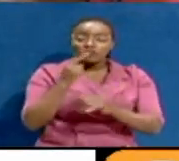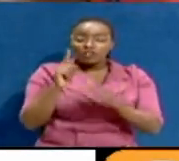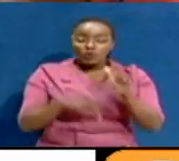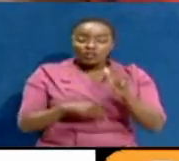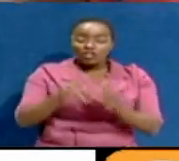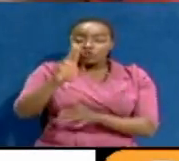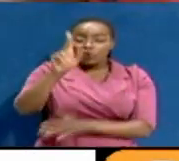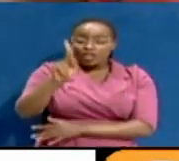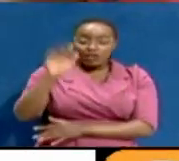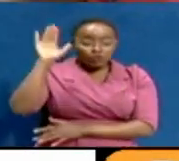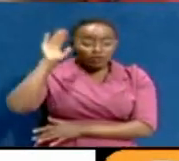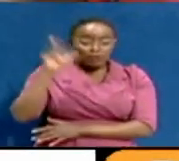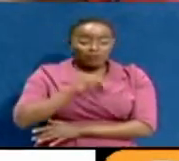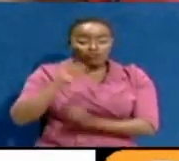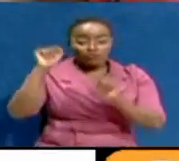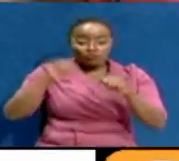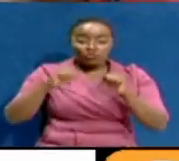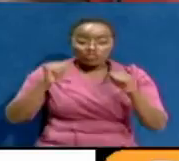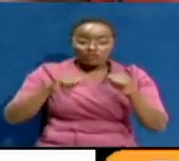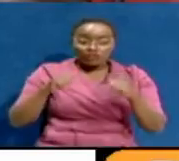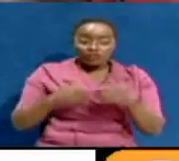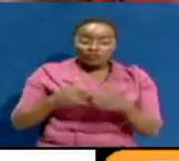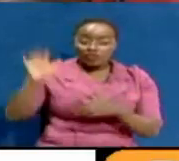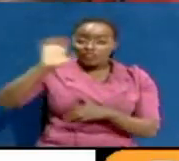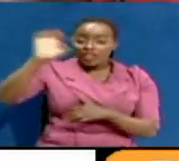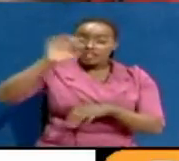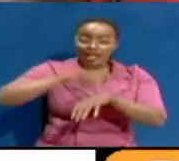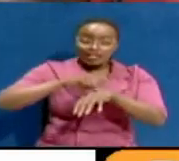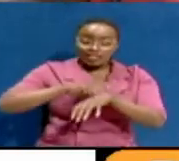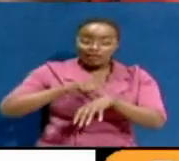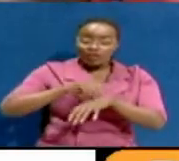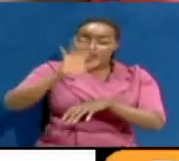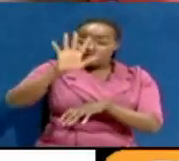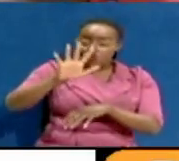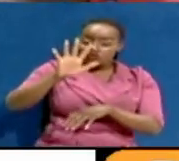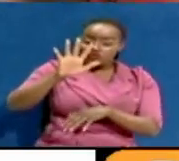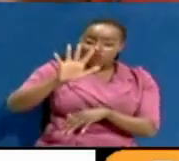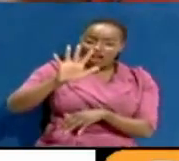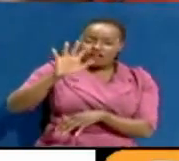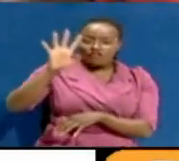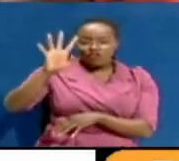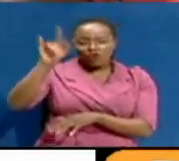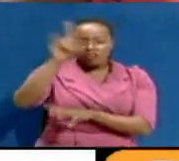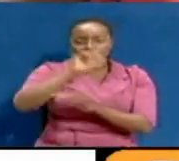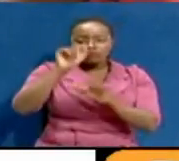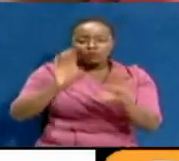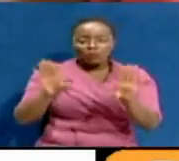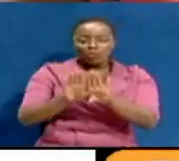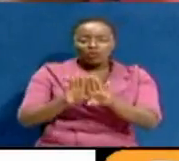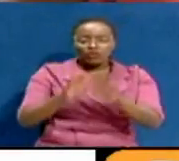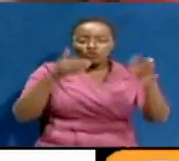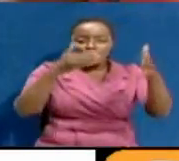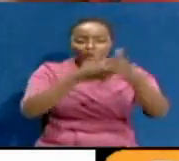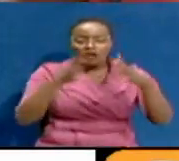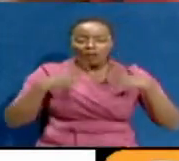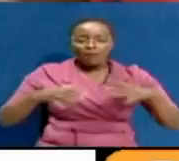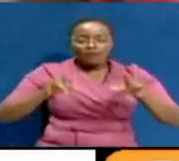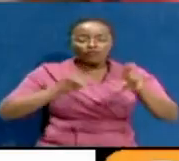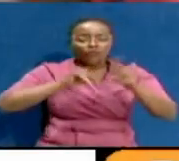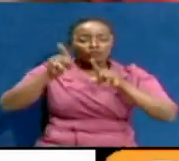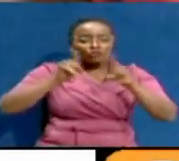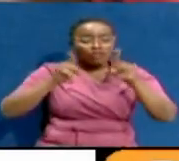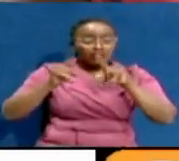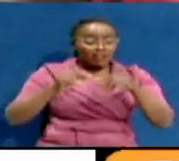In the United Kingdom, we're hearing that possibly over the Easter period, those 4 or 5 days, they could lock down to prevent people from